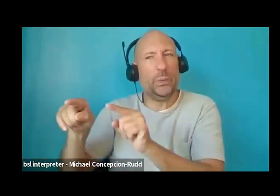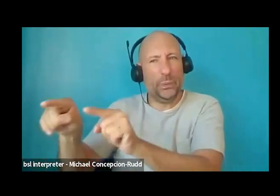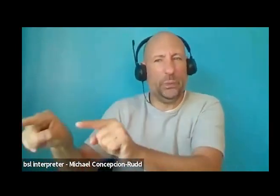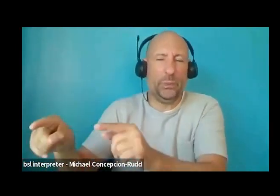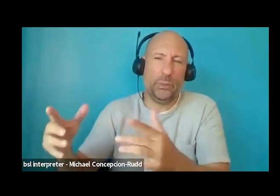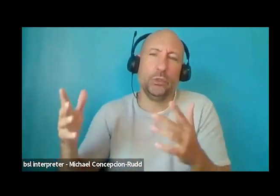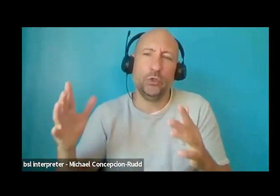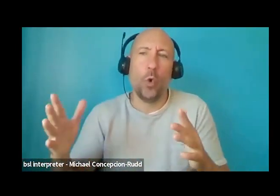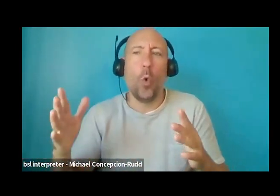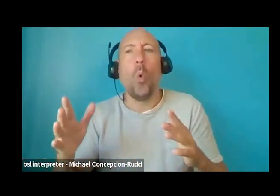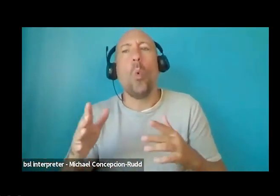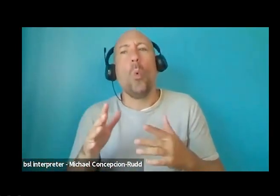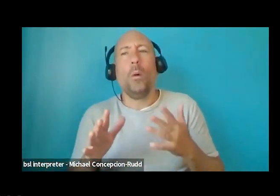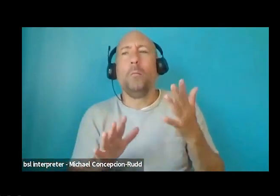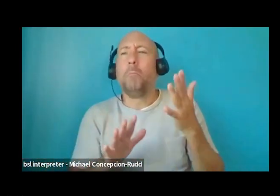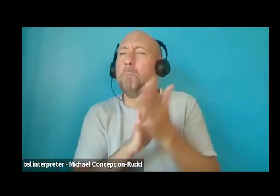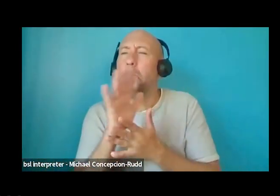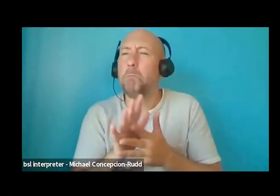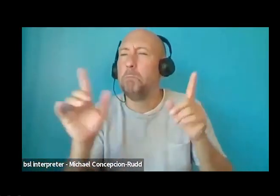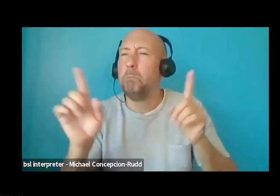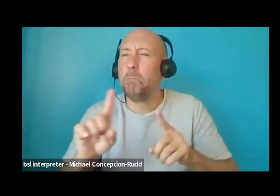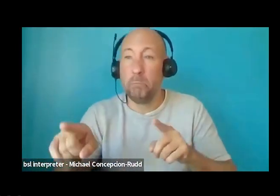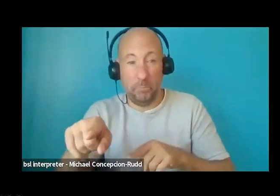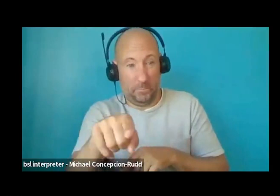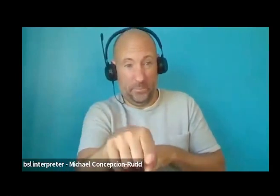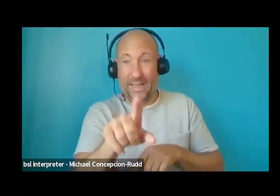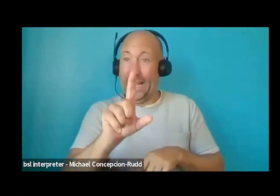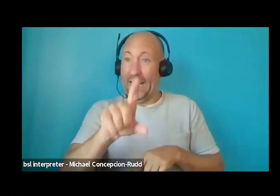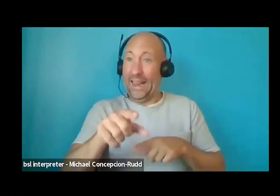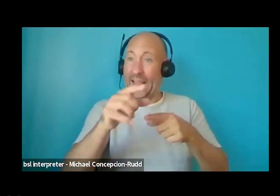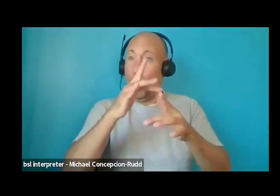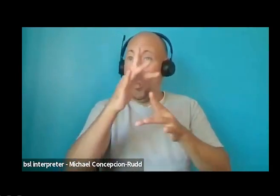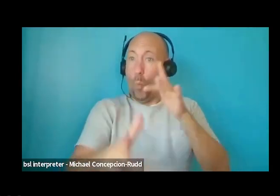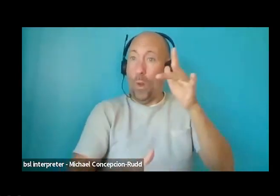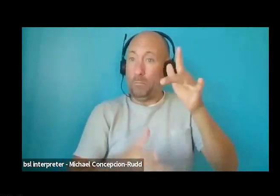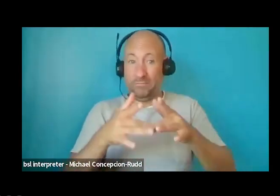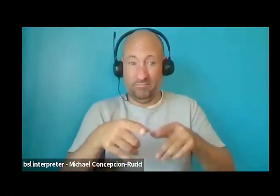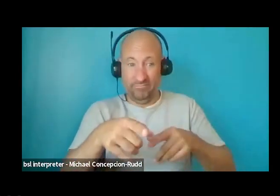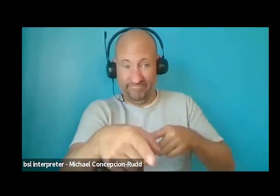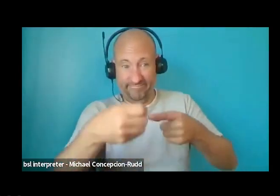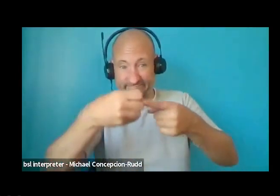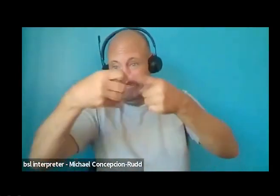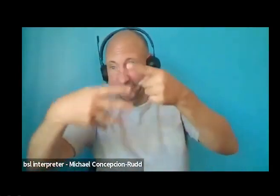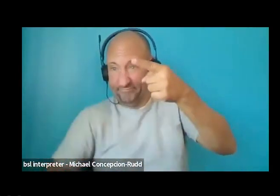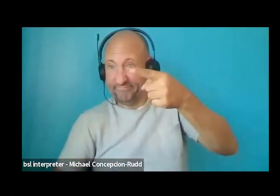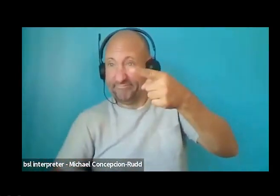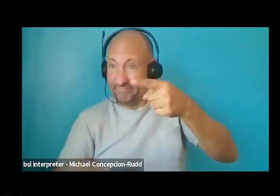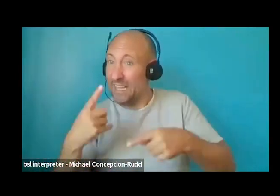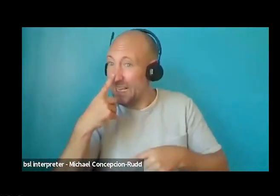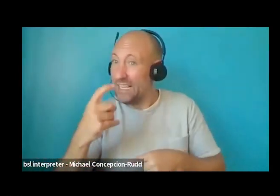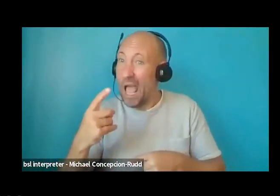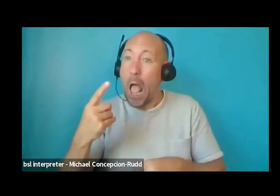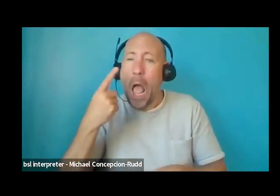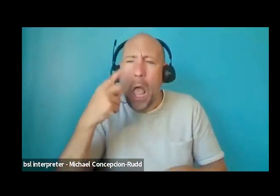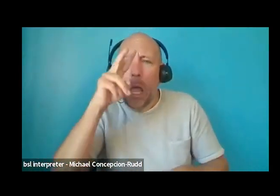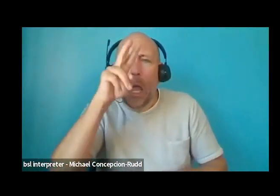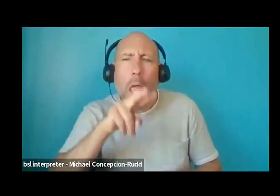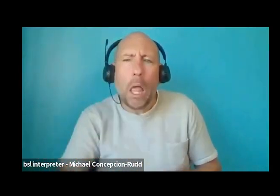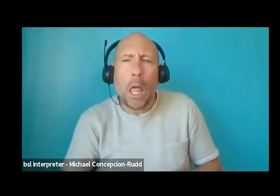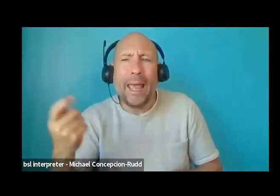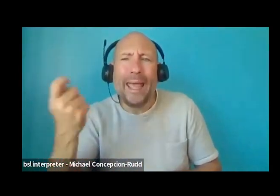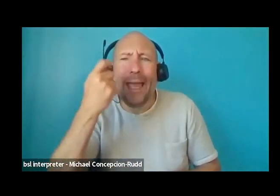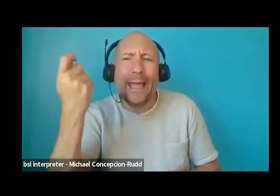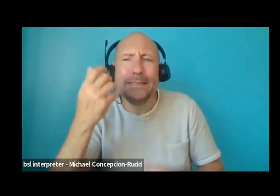bit more transparent for you, the list of eligible organizations it has been made available for you to download